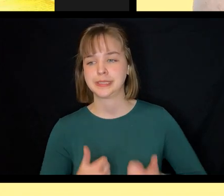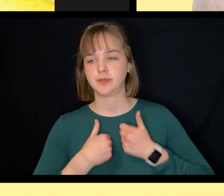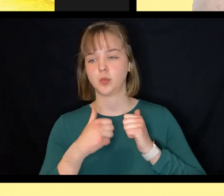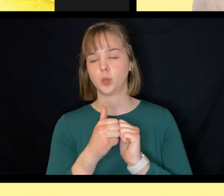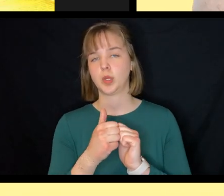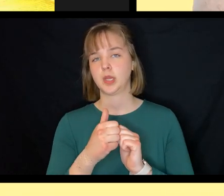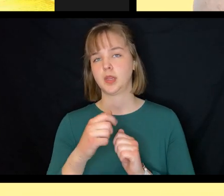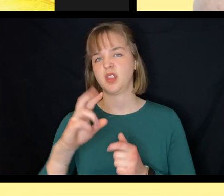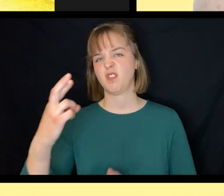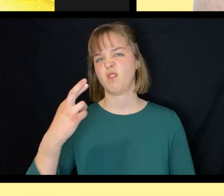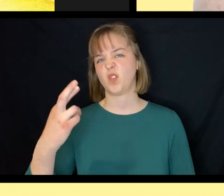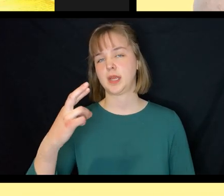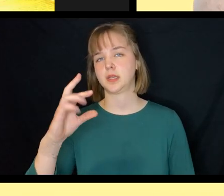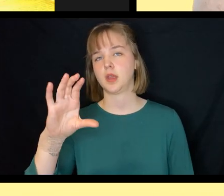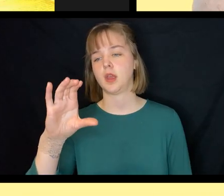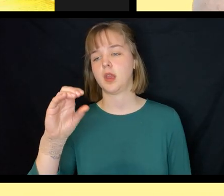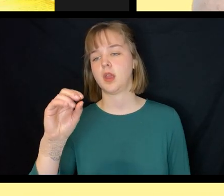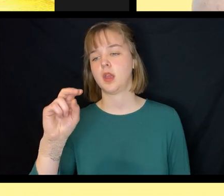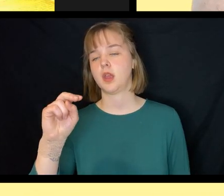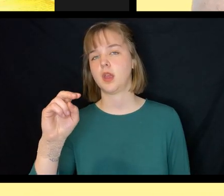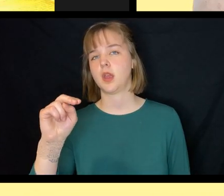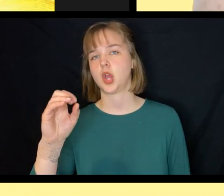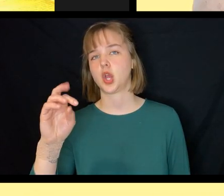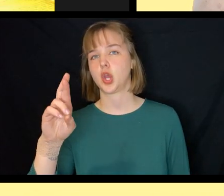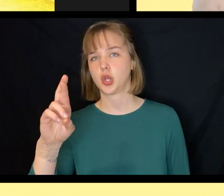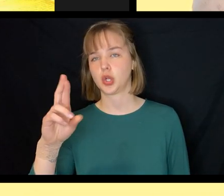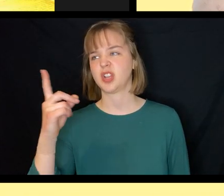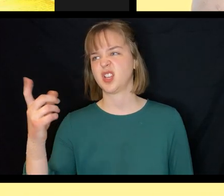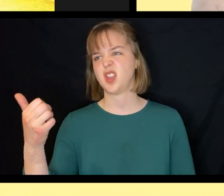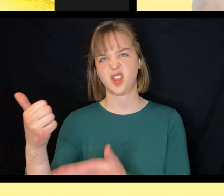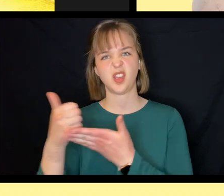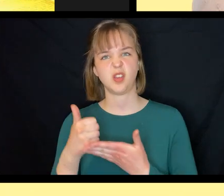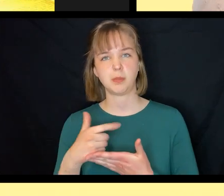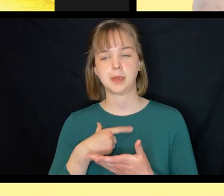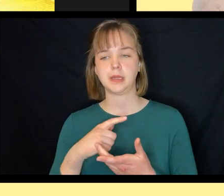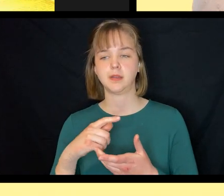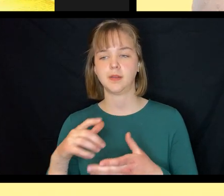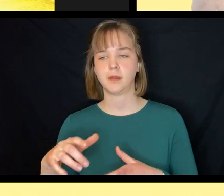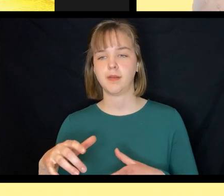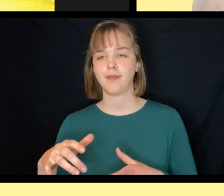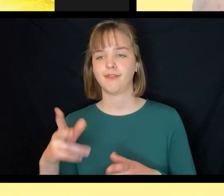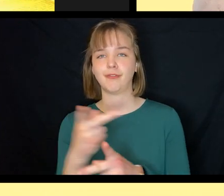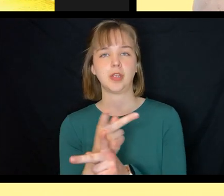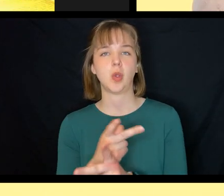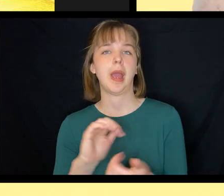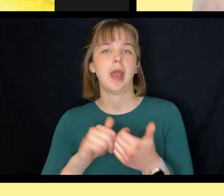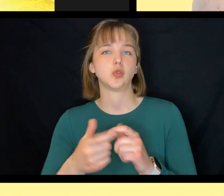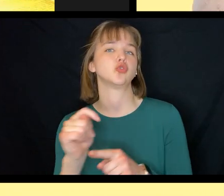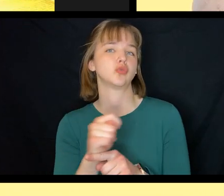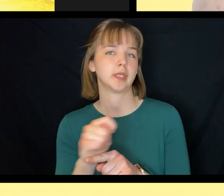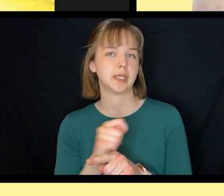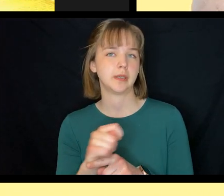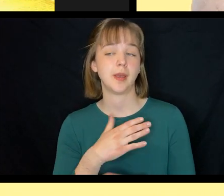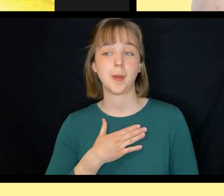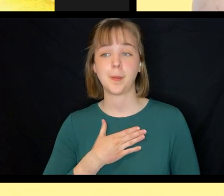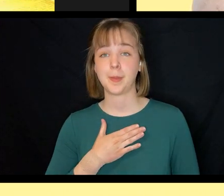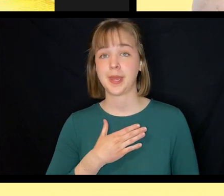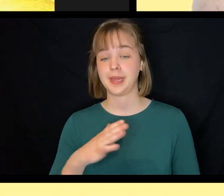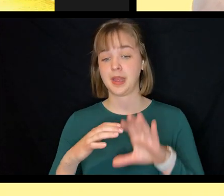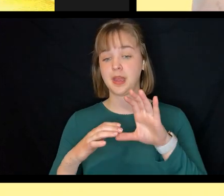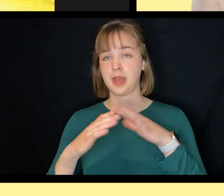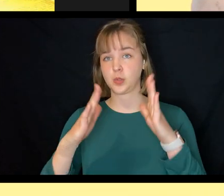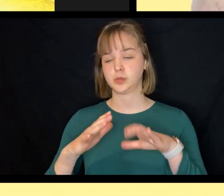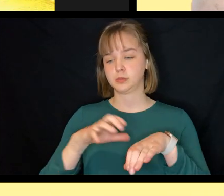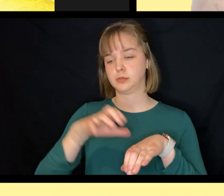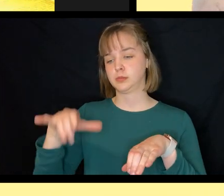and he was helping me do a lot of like dry land workouts and my neighbors had a pool, so we were swimming back and forth in